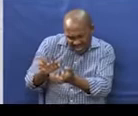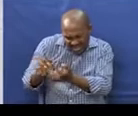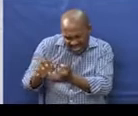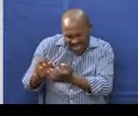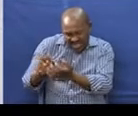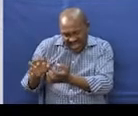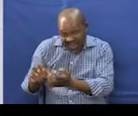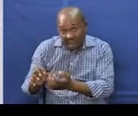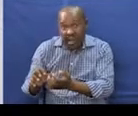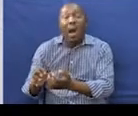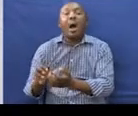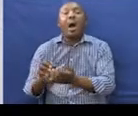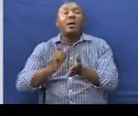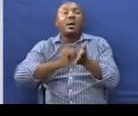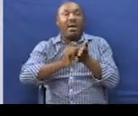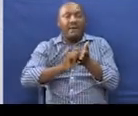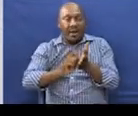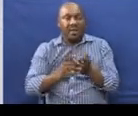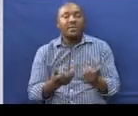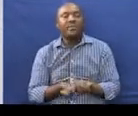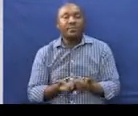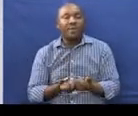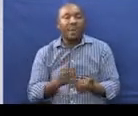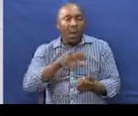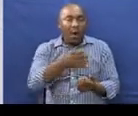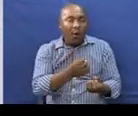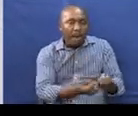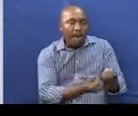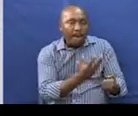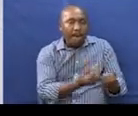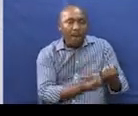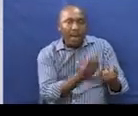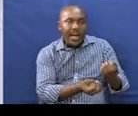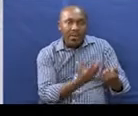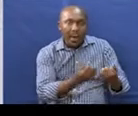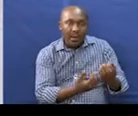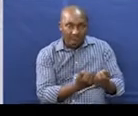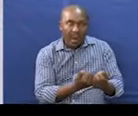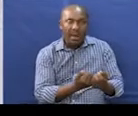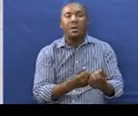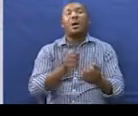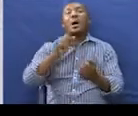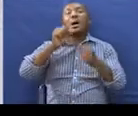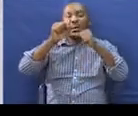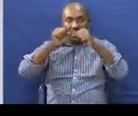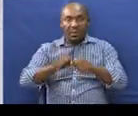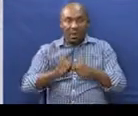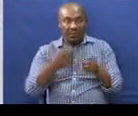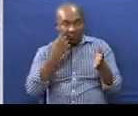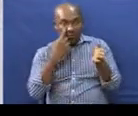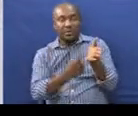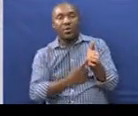of boiling, make sure that the word boiling appeared in your report. And if